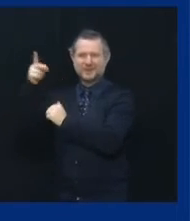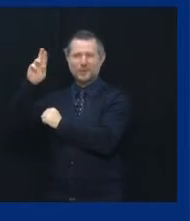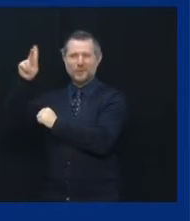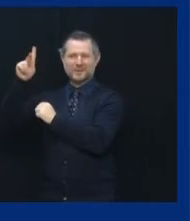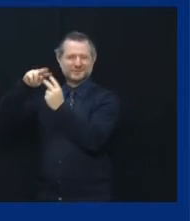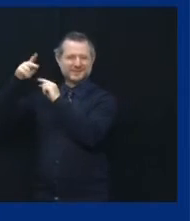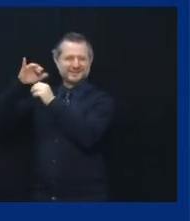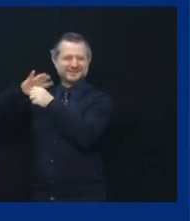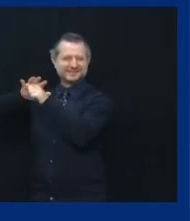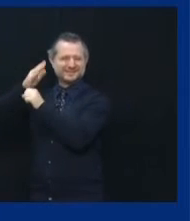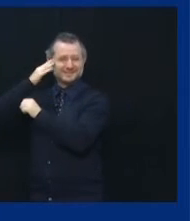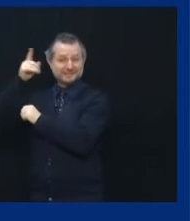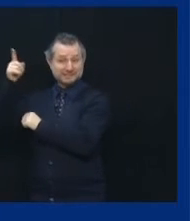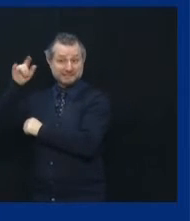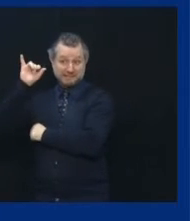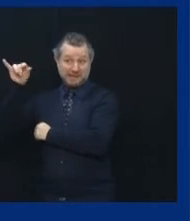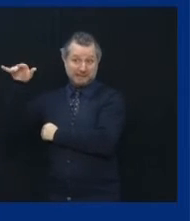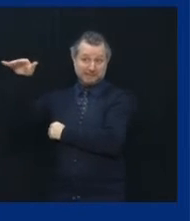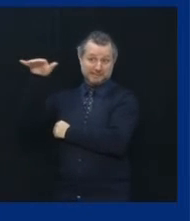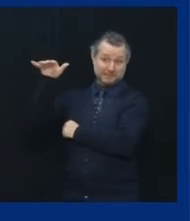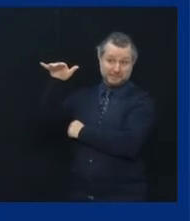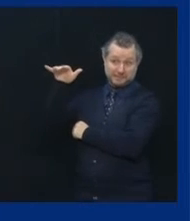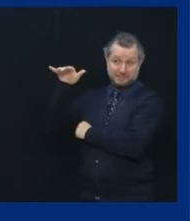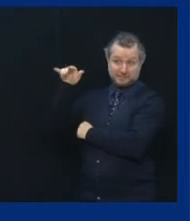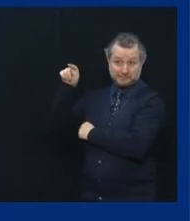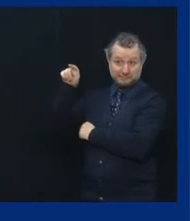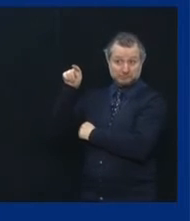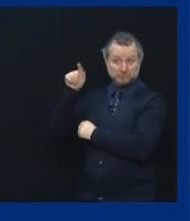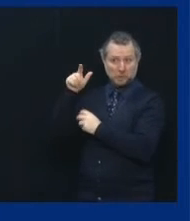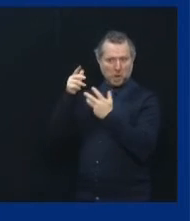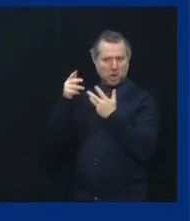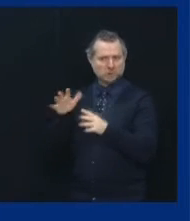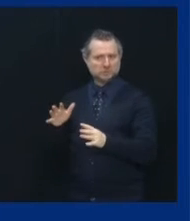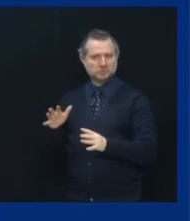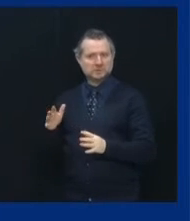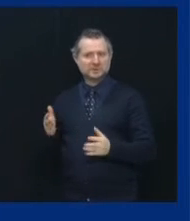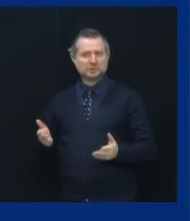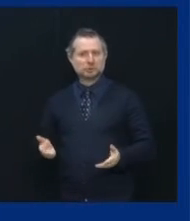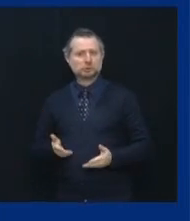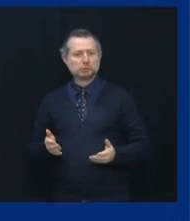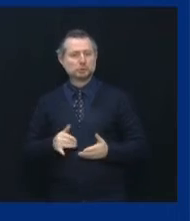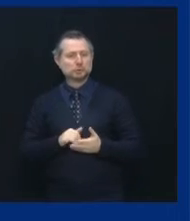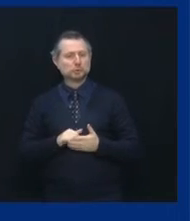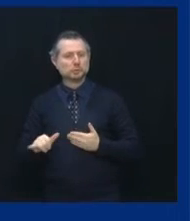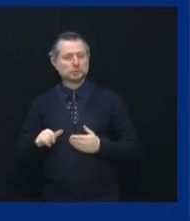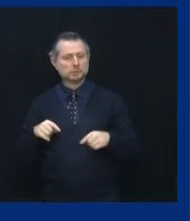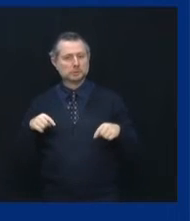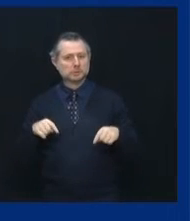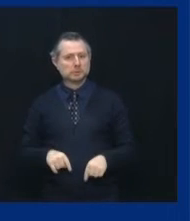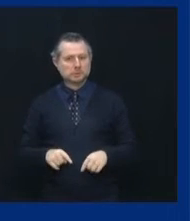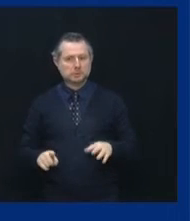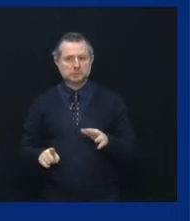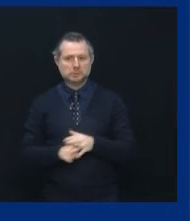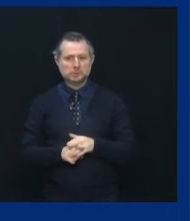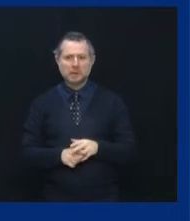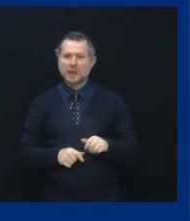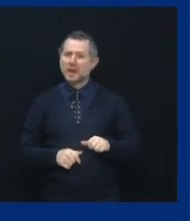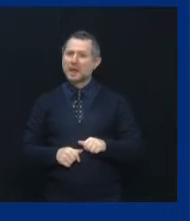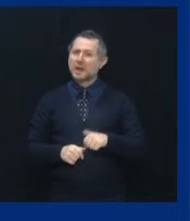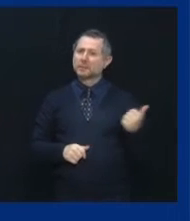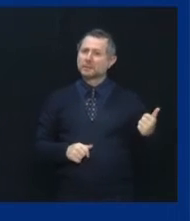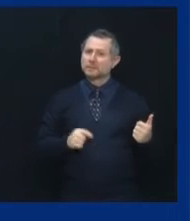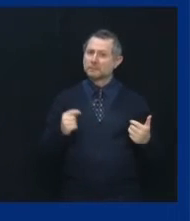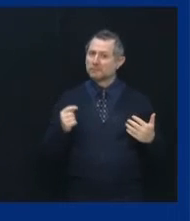highly contagious variant is already present in New York State. What additional protective measures are you